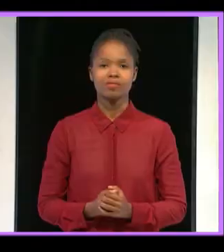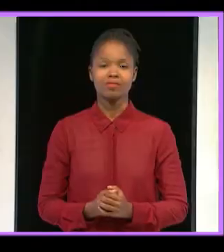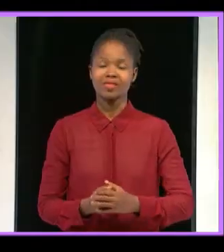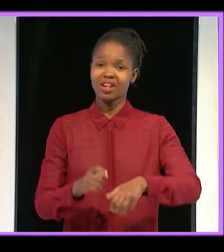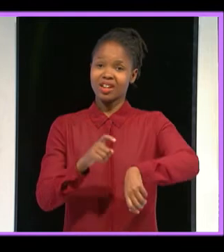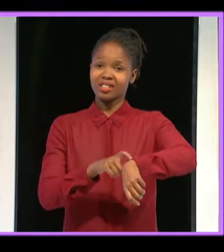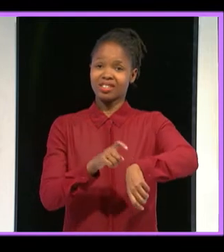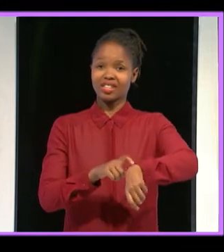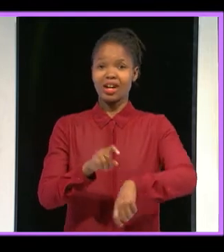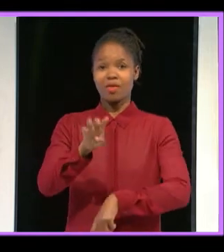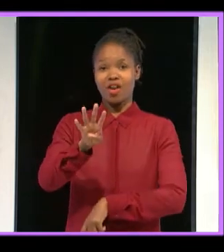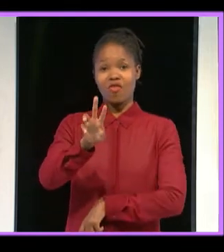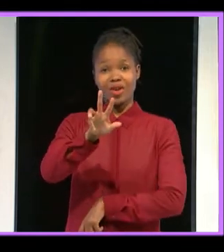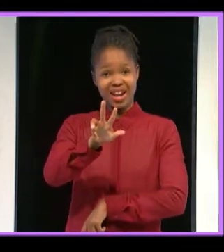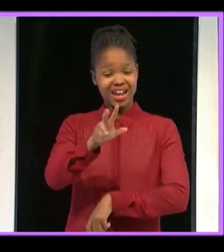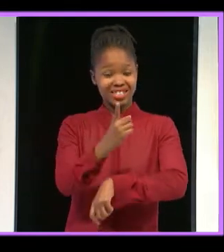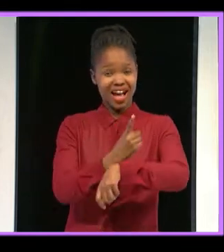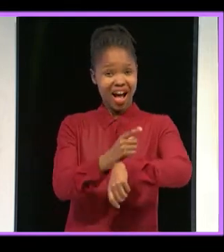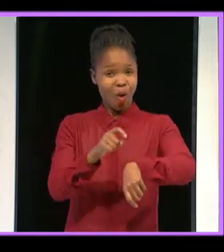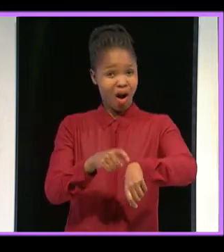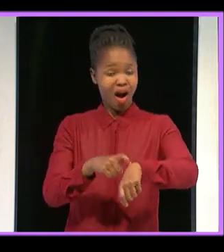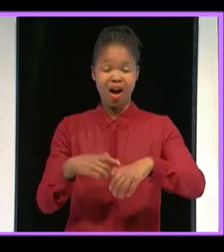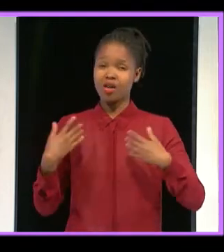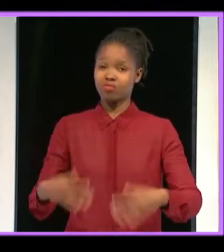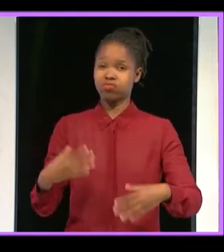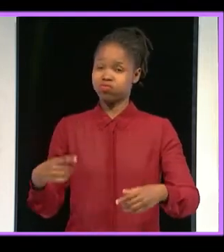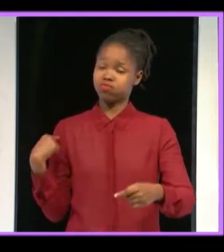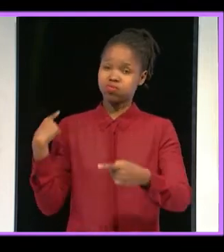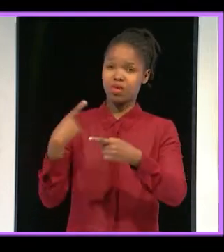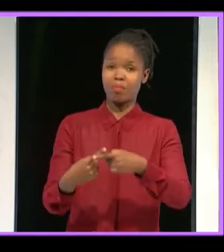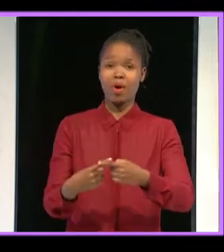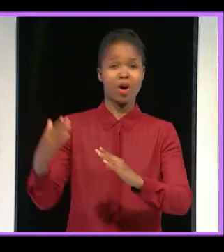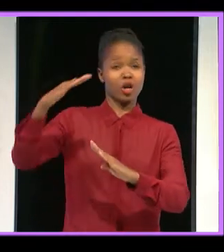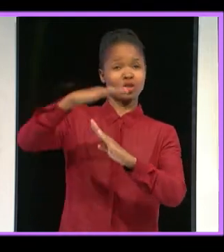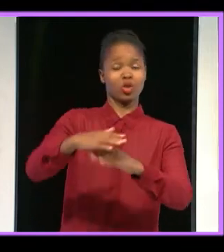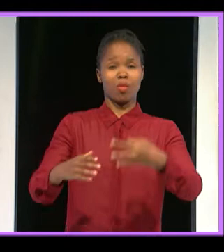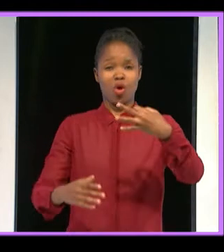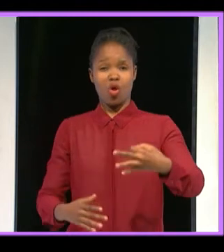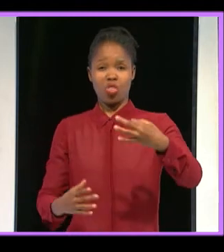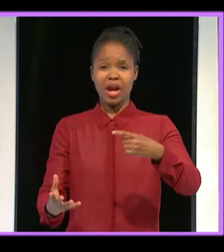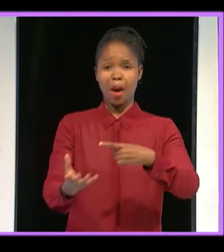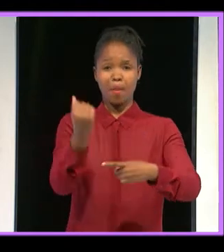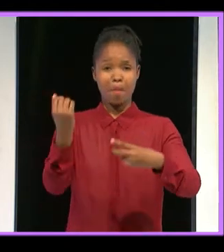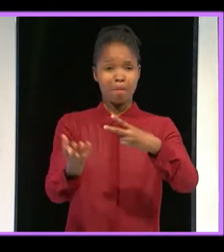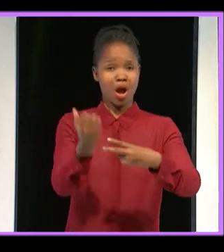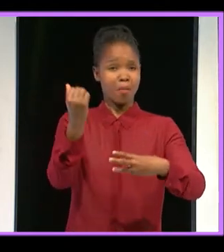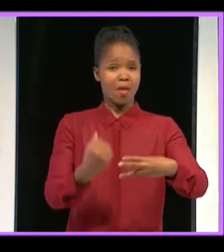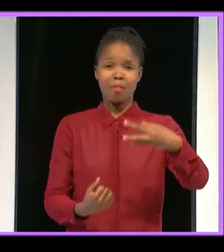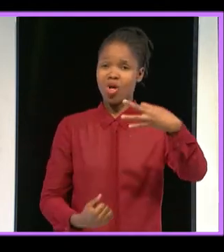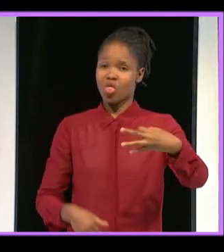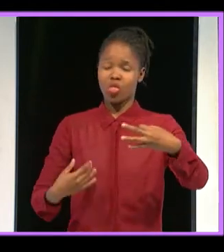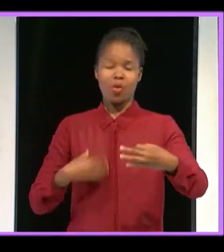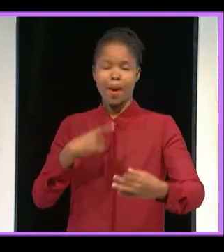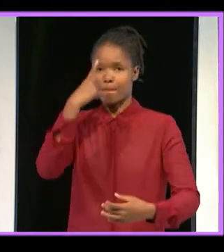Ek ons neem net een ding in, hè. Dis letterlik 4 PB's binne 48 uur. Laat dit gaan insit. Dis